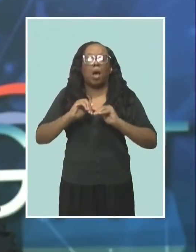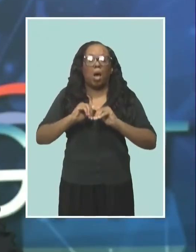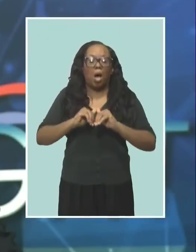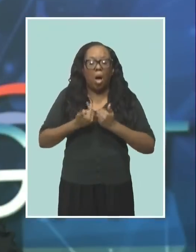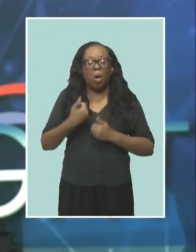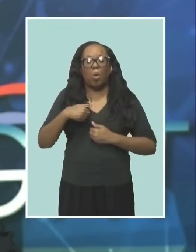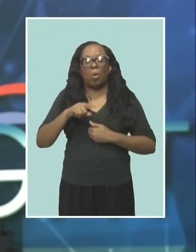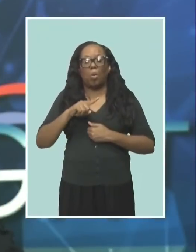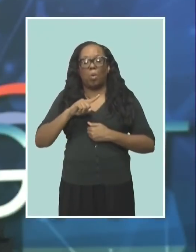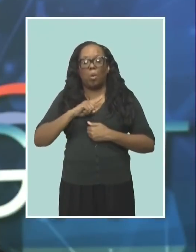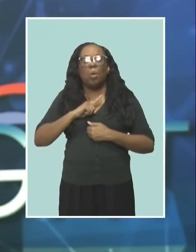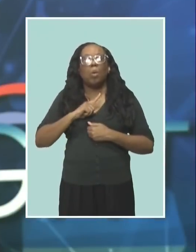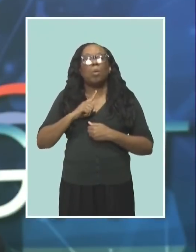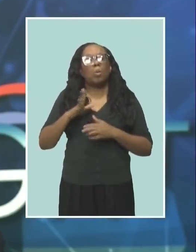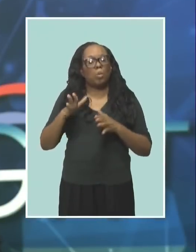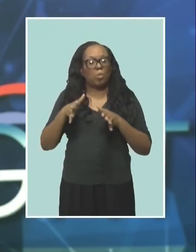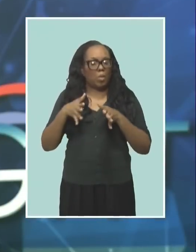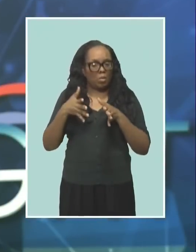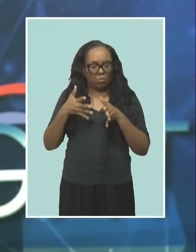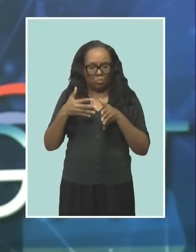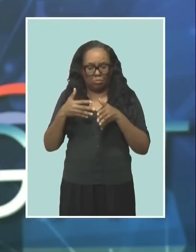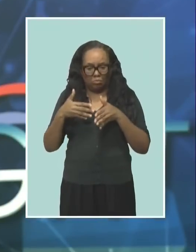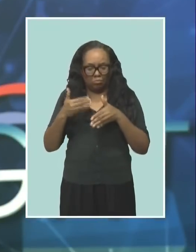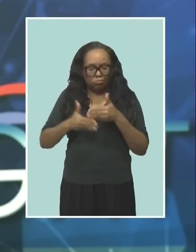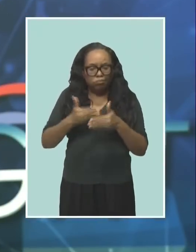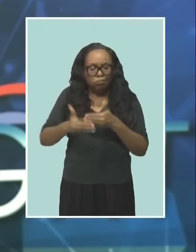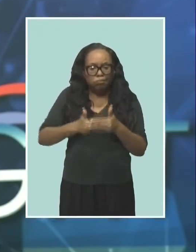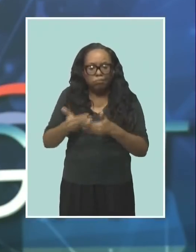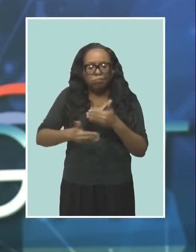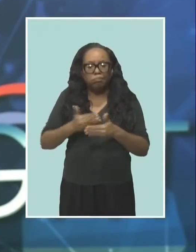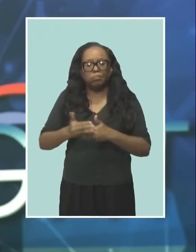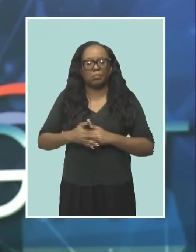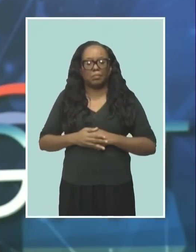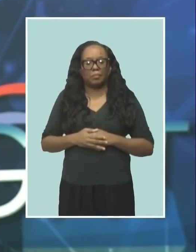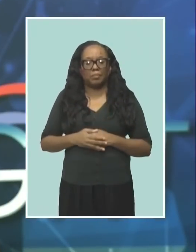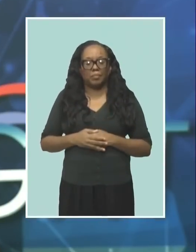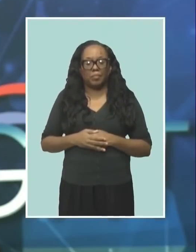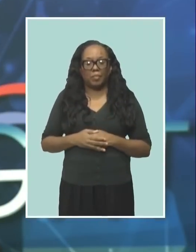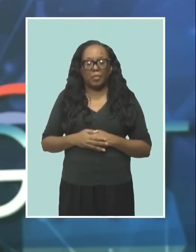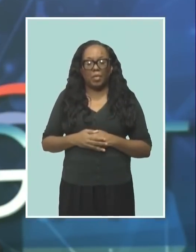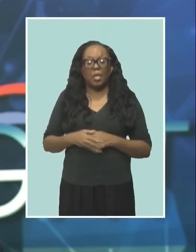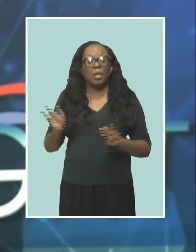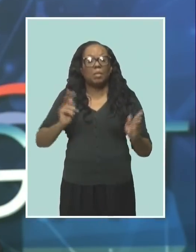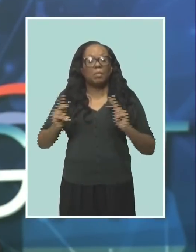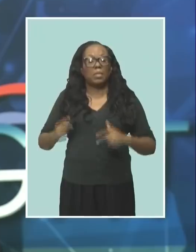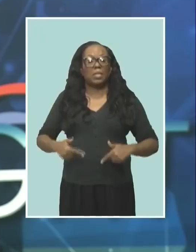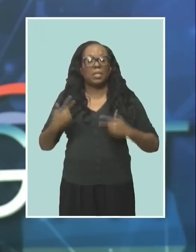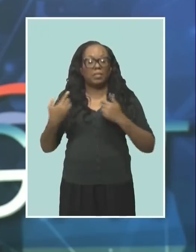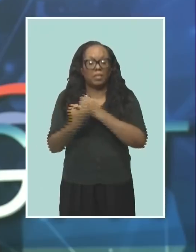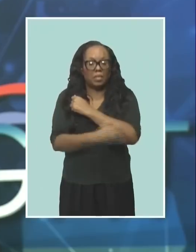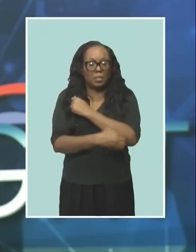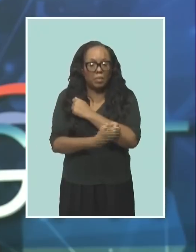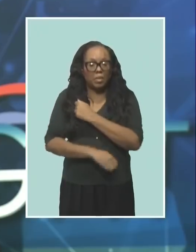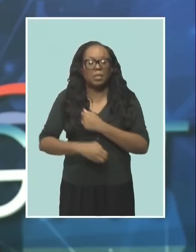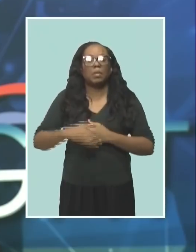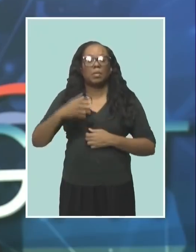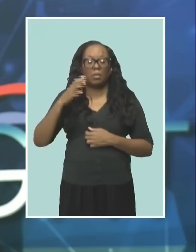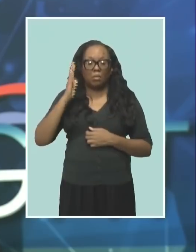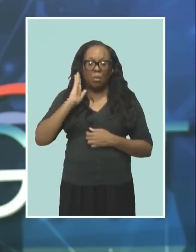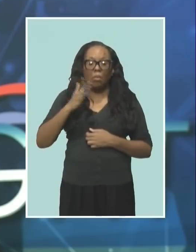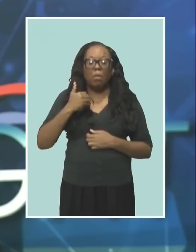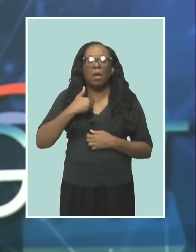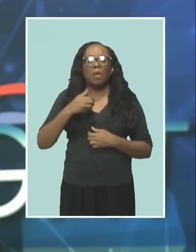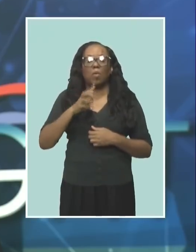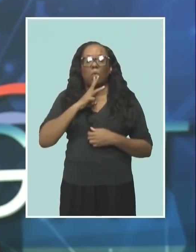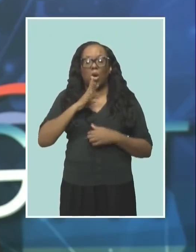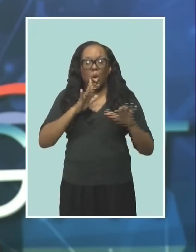Water service should be returning to thousands of residents in St. Peter this evening. That's because crew from the Barbados Water Authority have completed